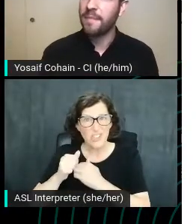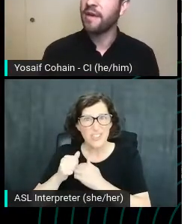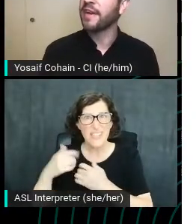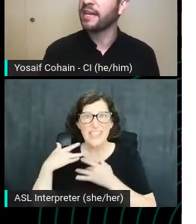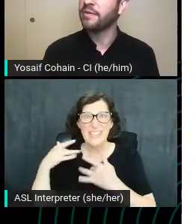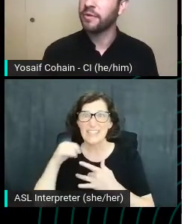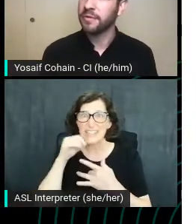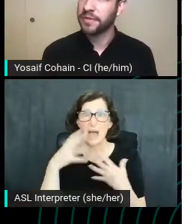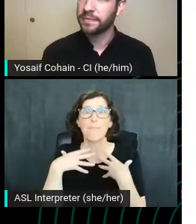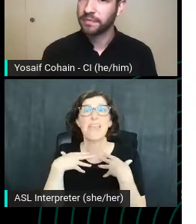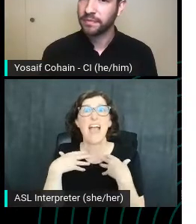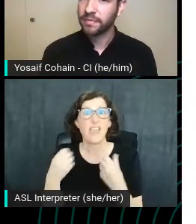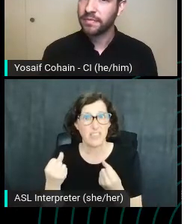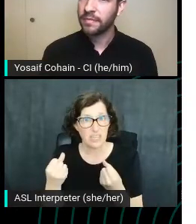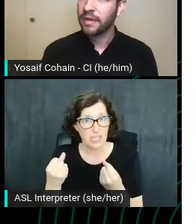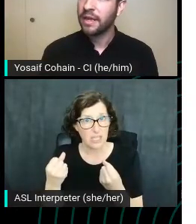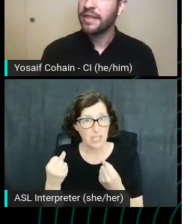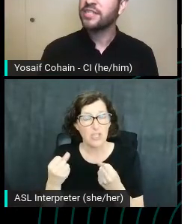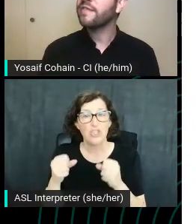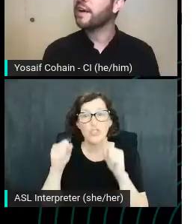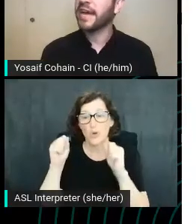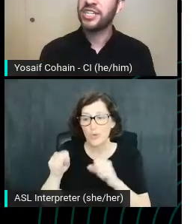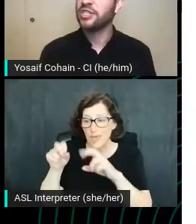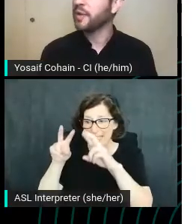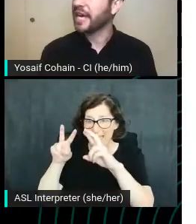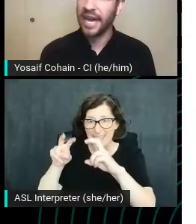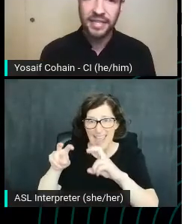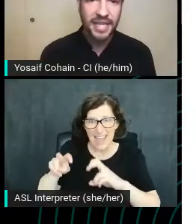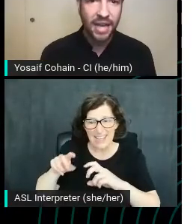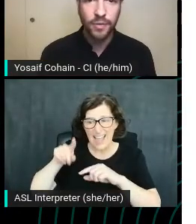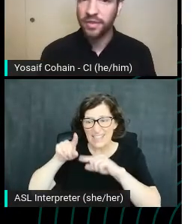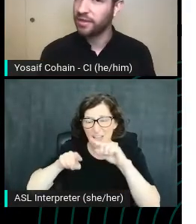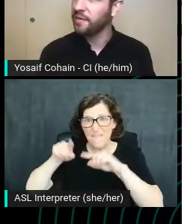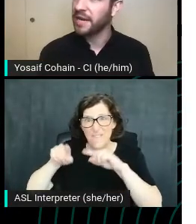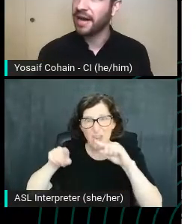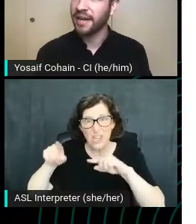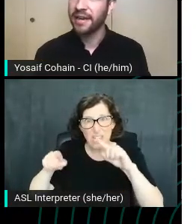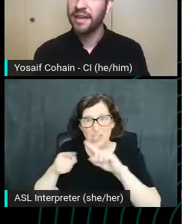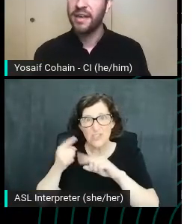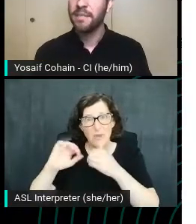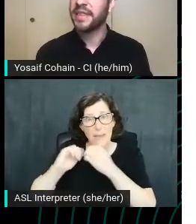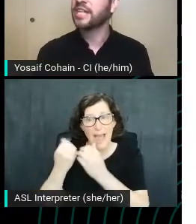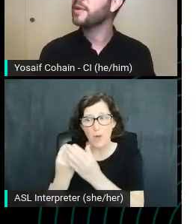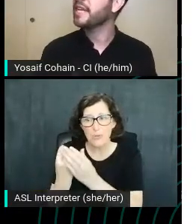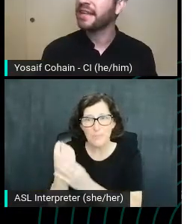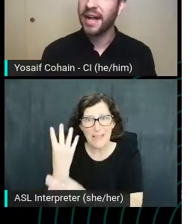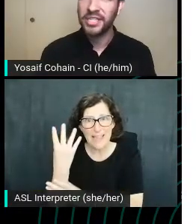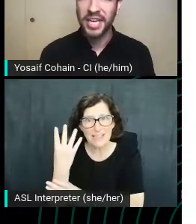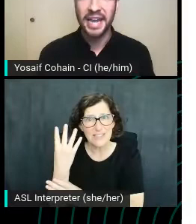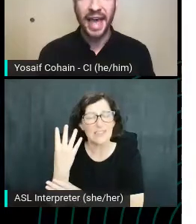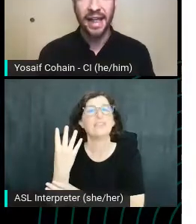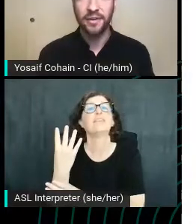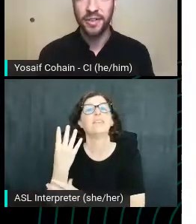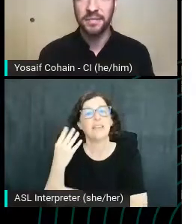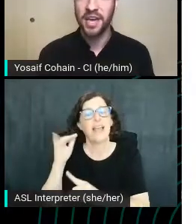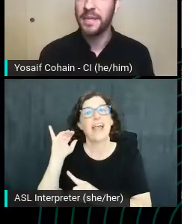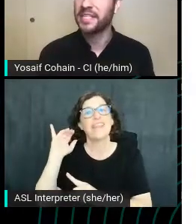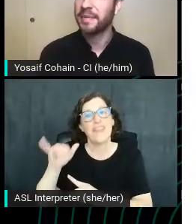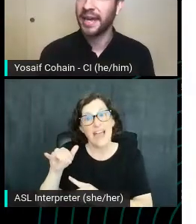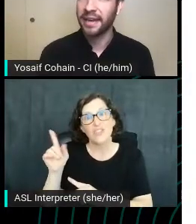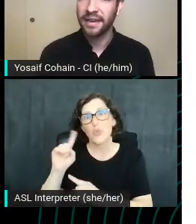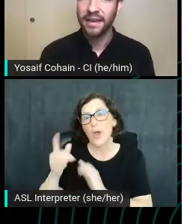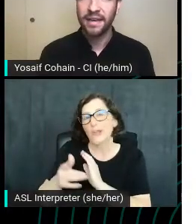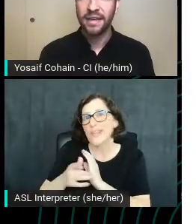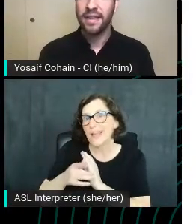growth above hidden ruins. These are variations we can't detect with the human eye, but that's where technology and algorithms come